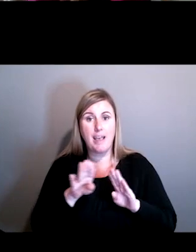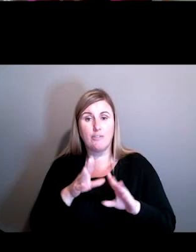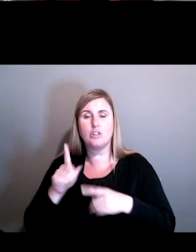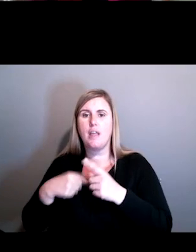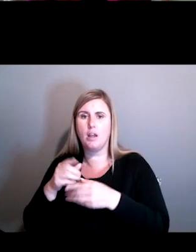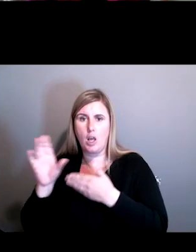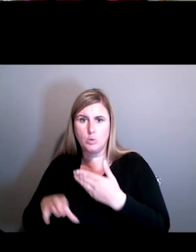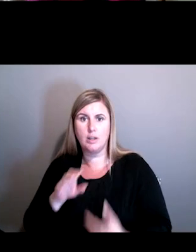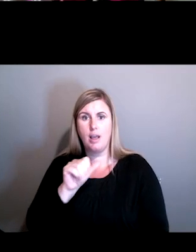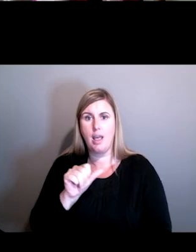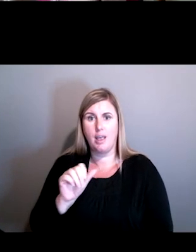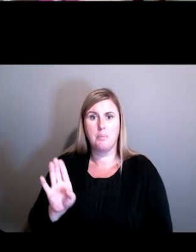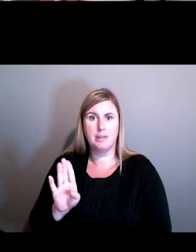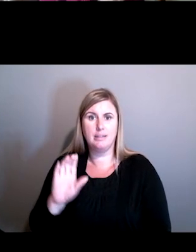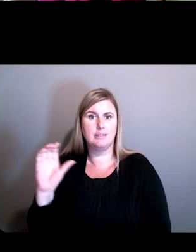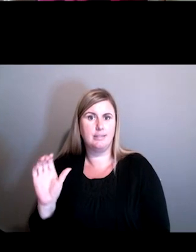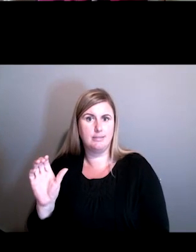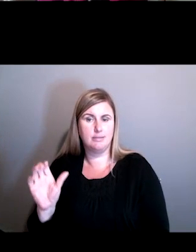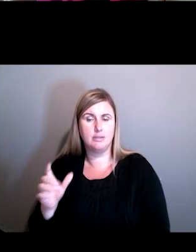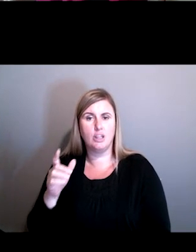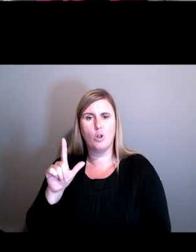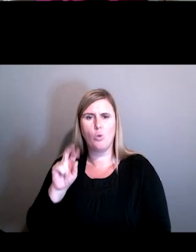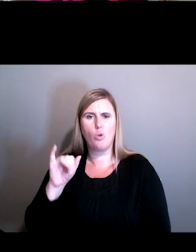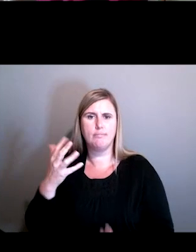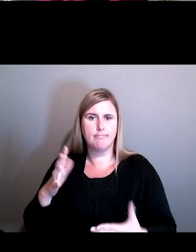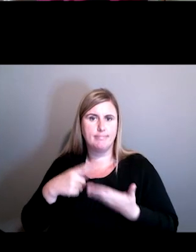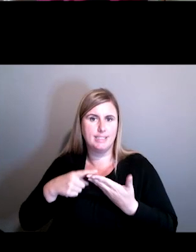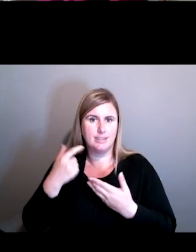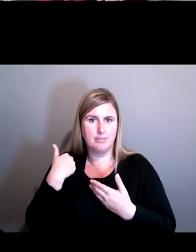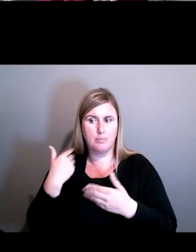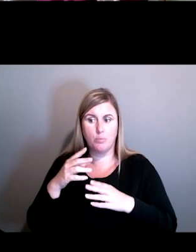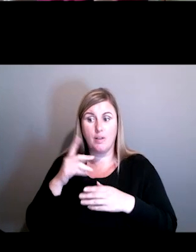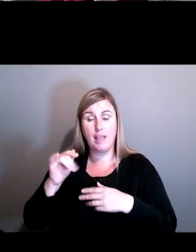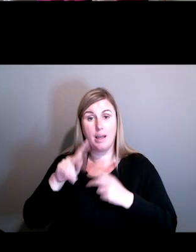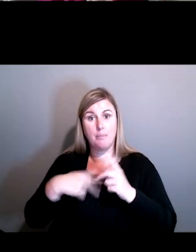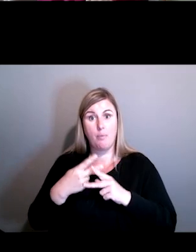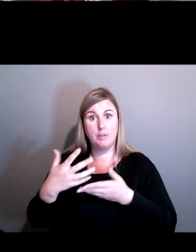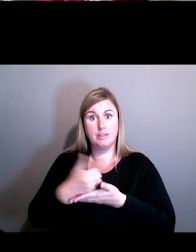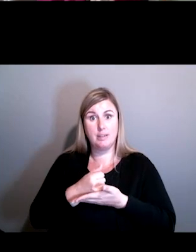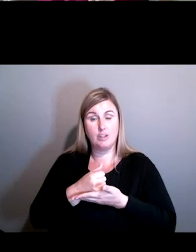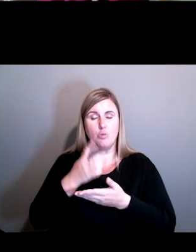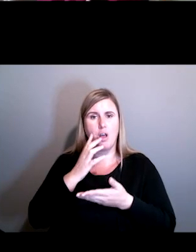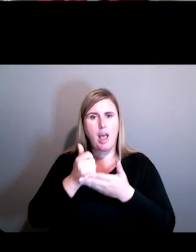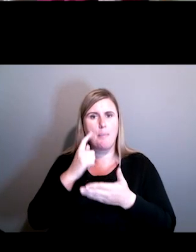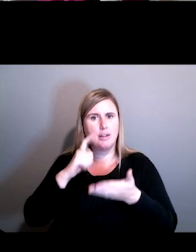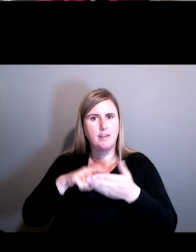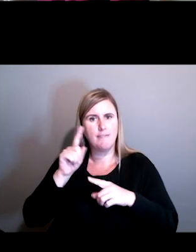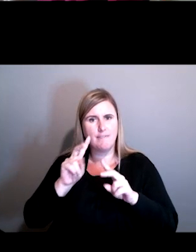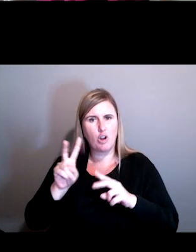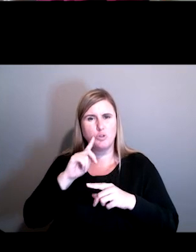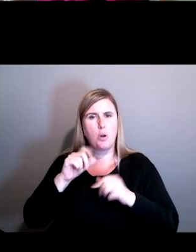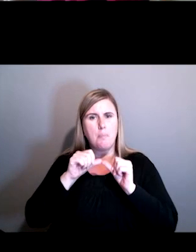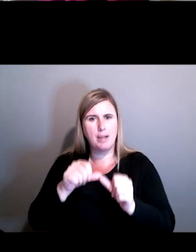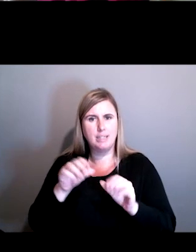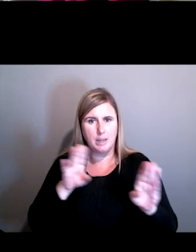which Lori talked about earlier in this presentation. This form of data collection helps you identify variables that are maintaining behavior. This type